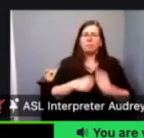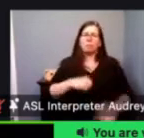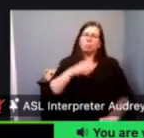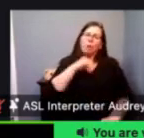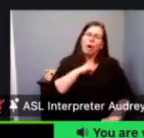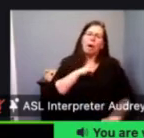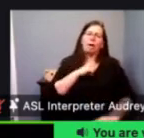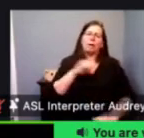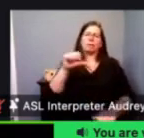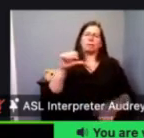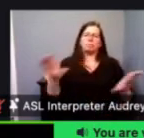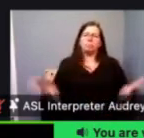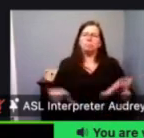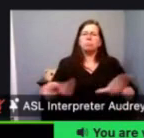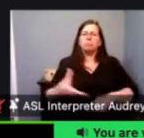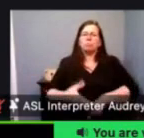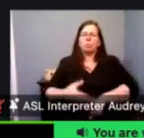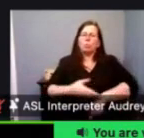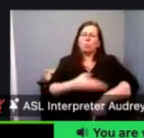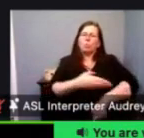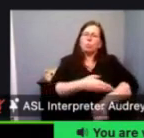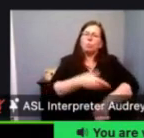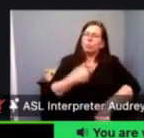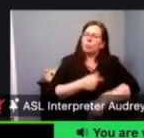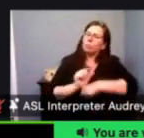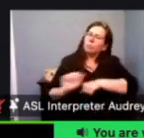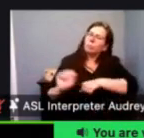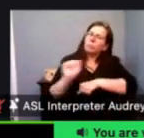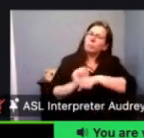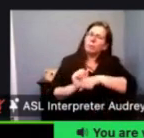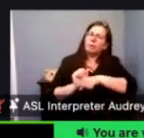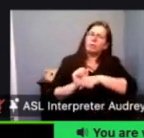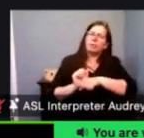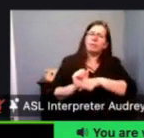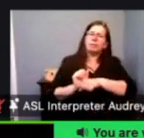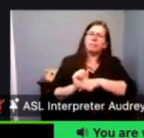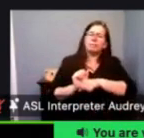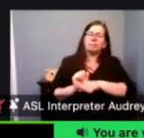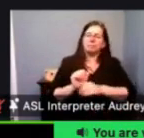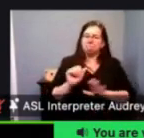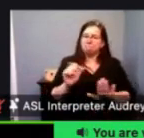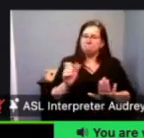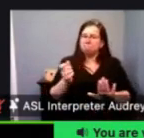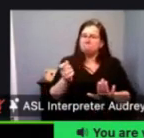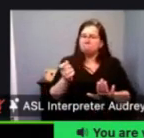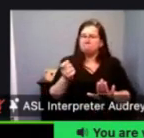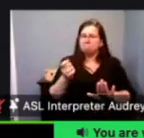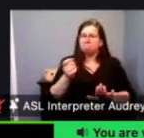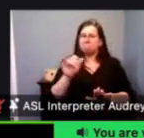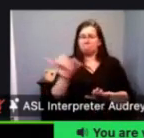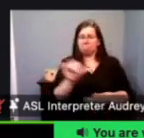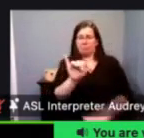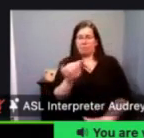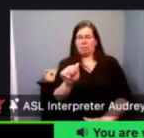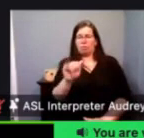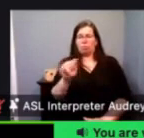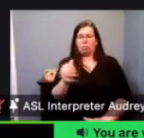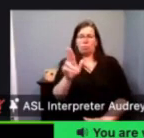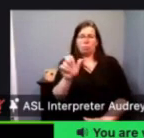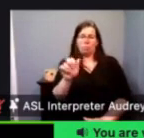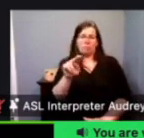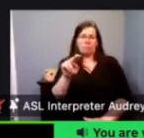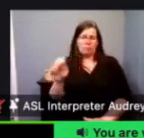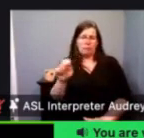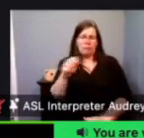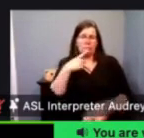that we've worked on and worked hard for that language to change. And as Aishani mentioned, language is often a